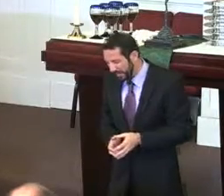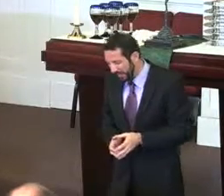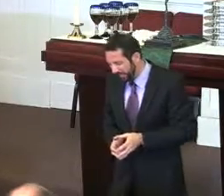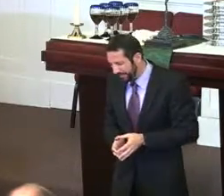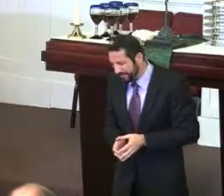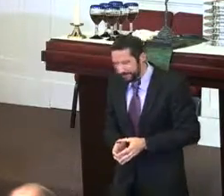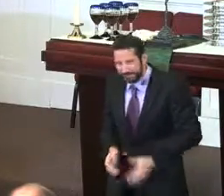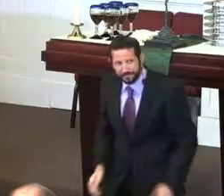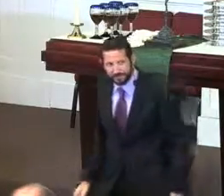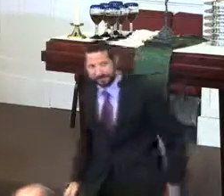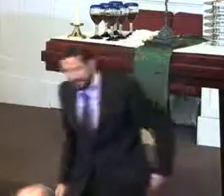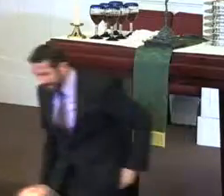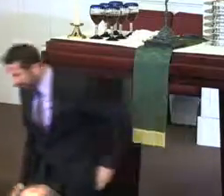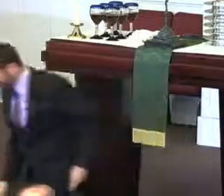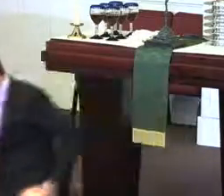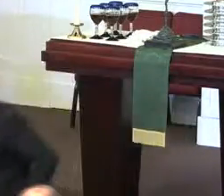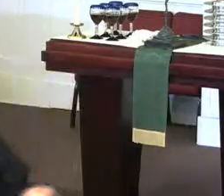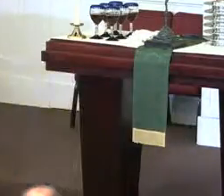Amen.